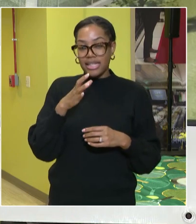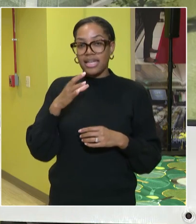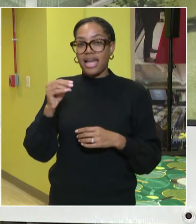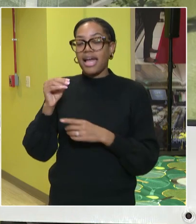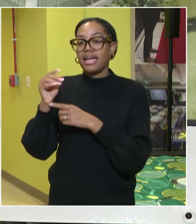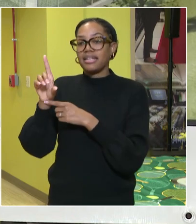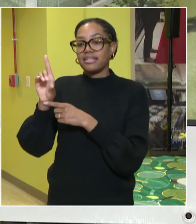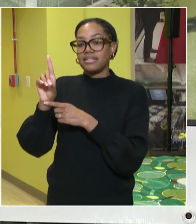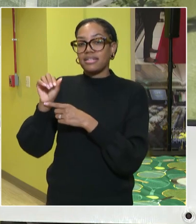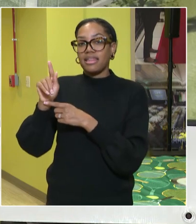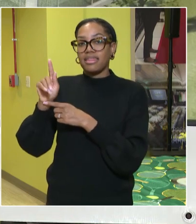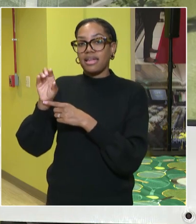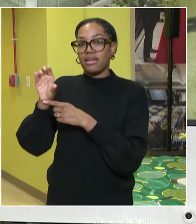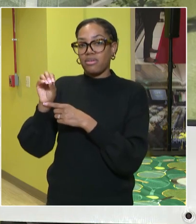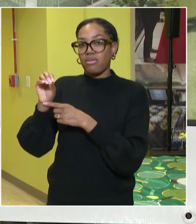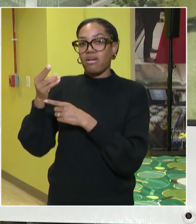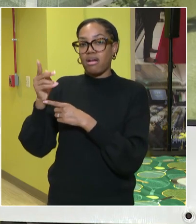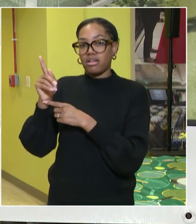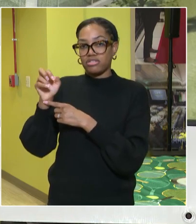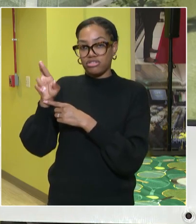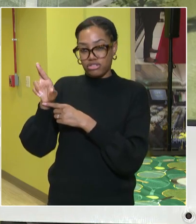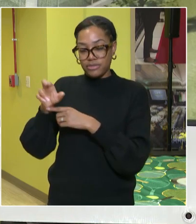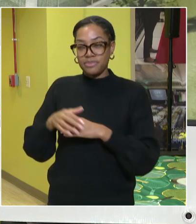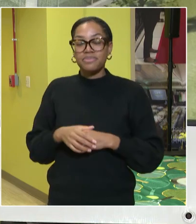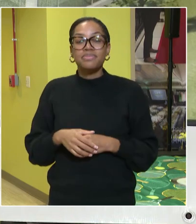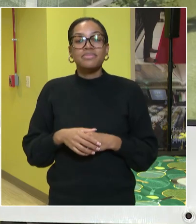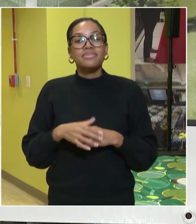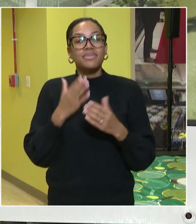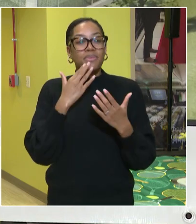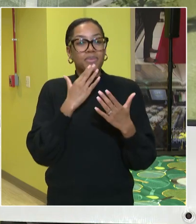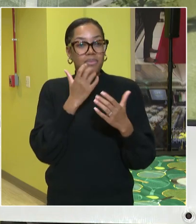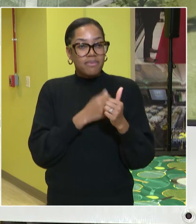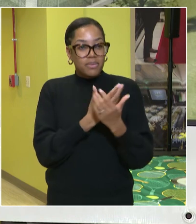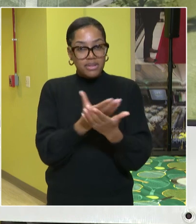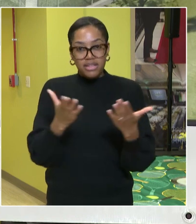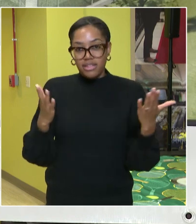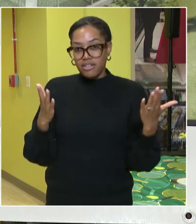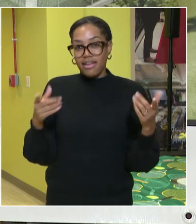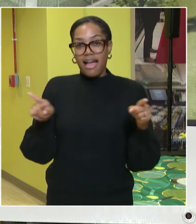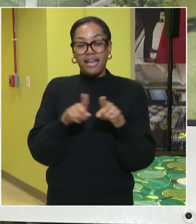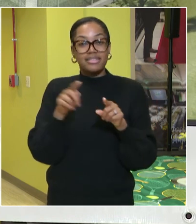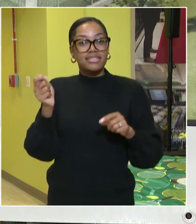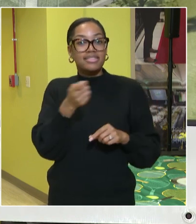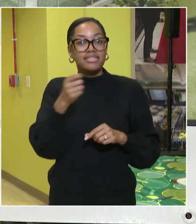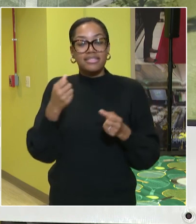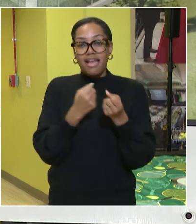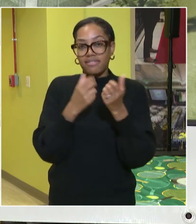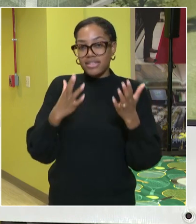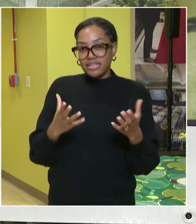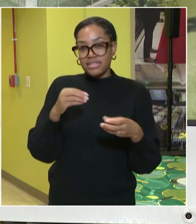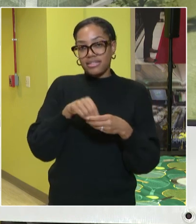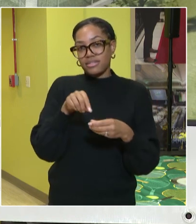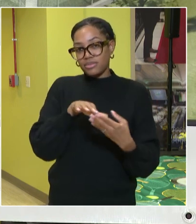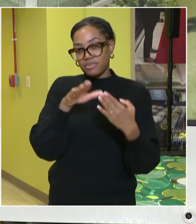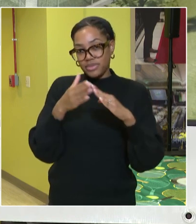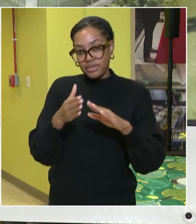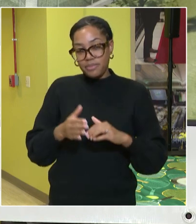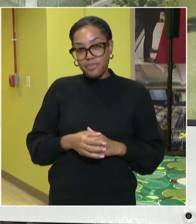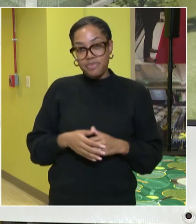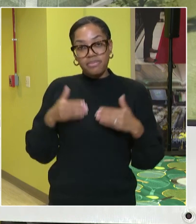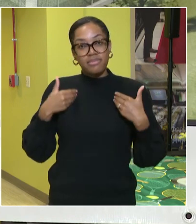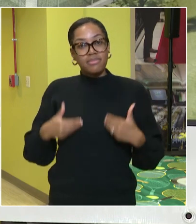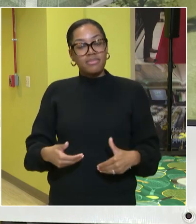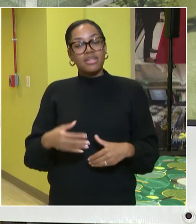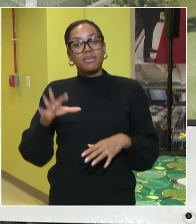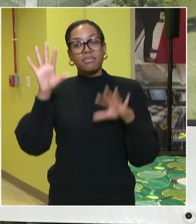to thank all of you who are here today and for the tennis advocates as part of this community. As President-elect of the United States